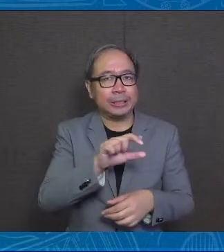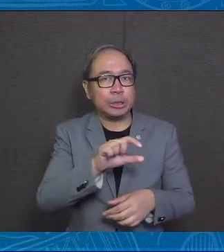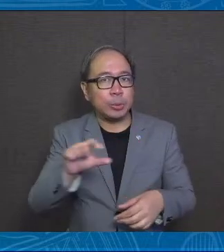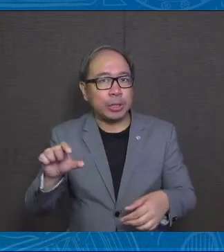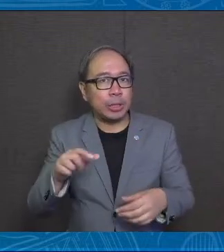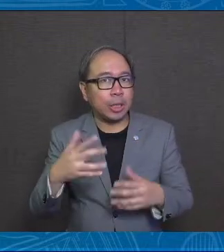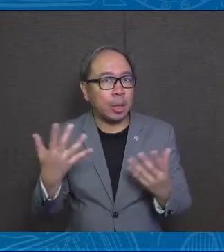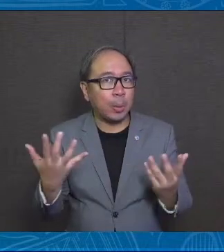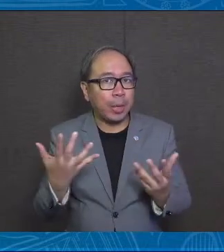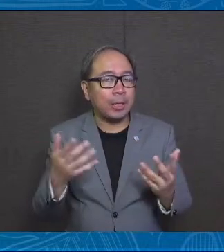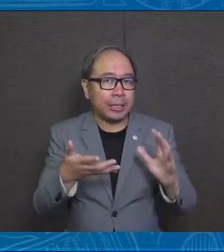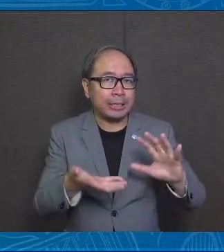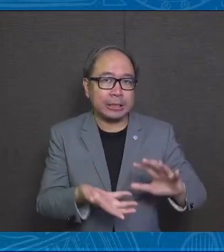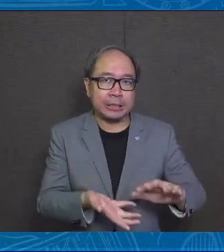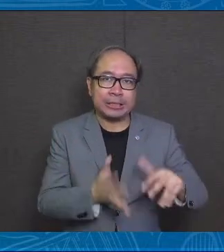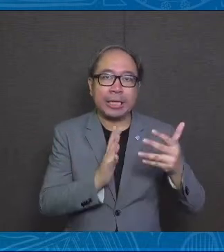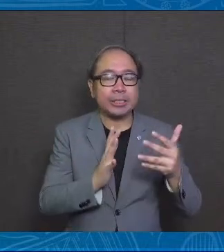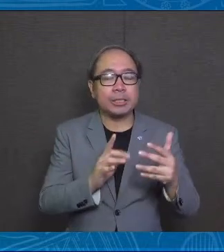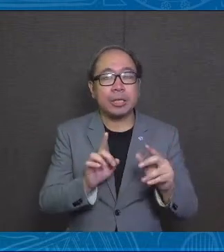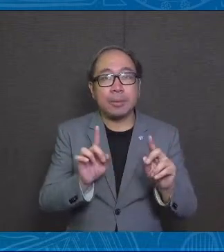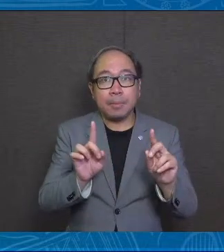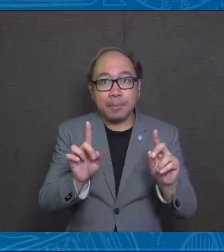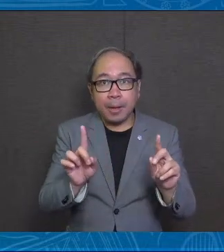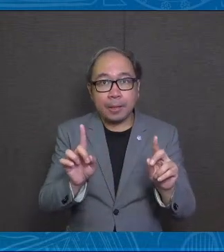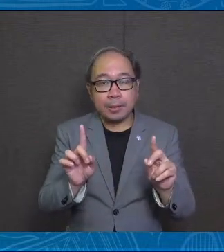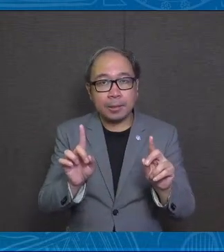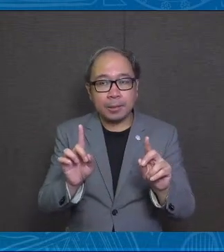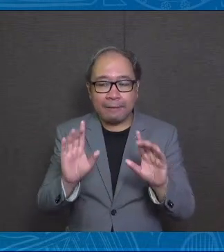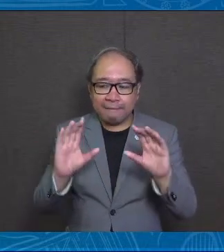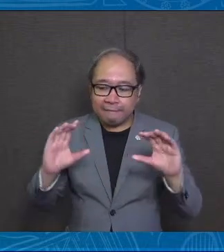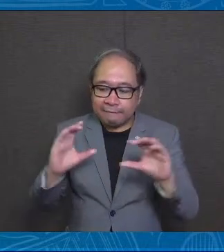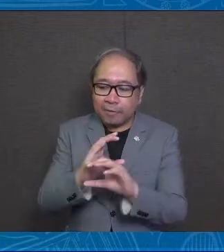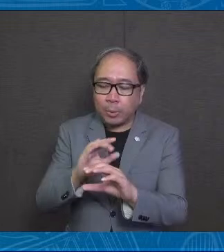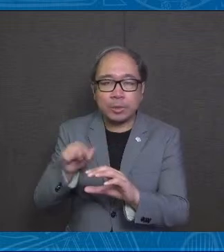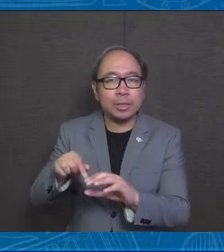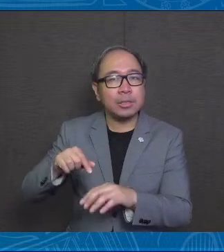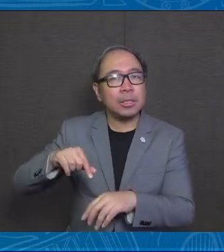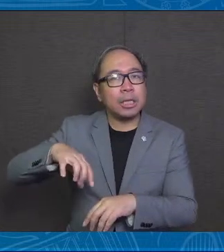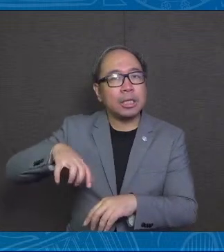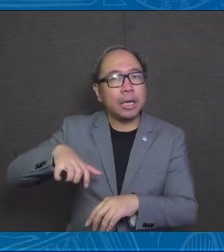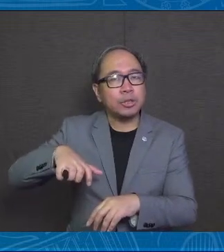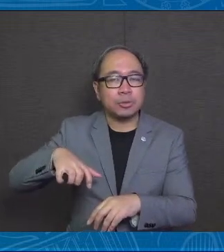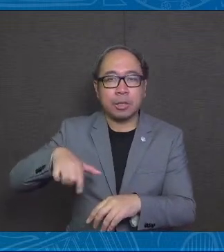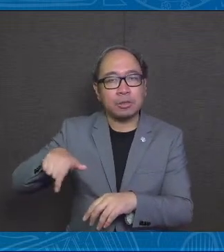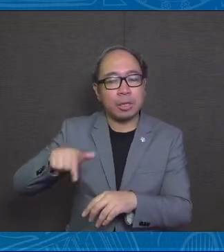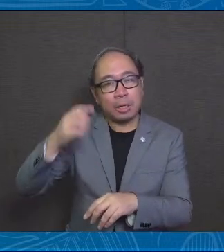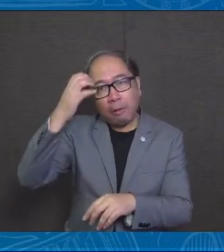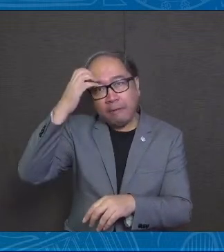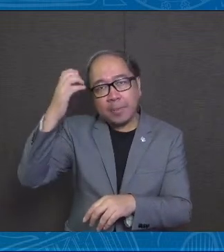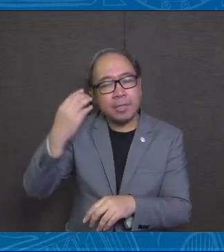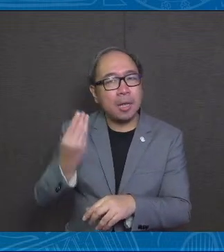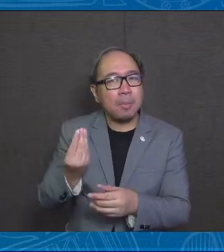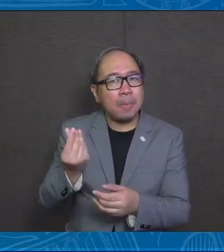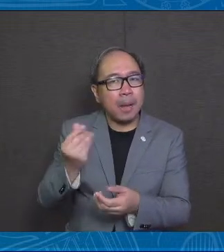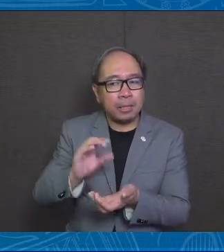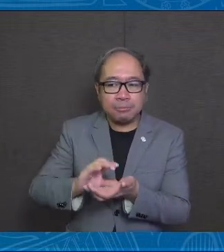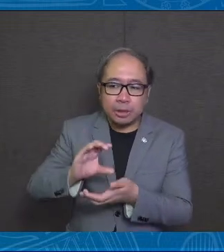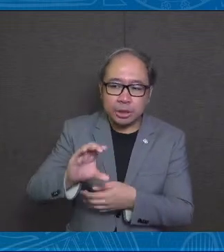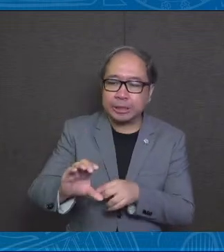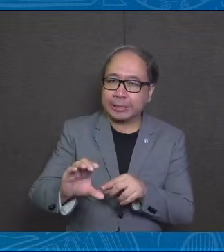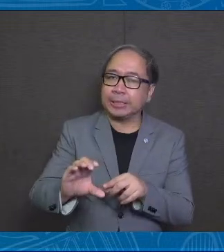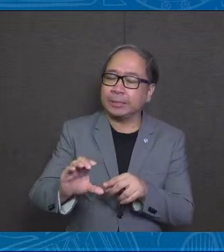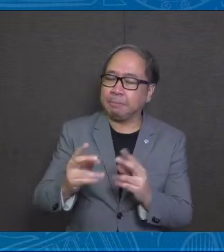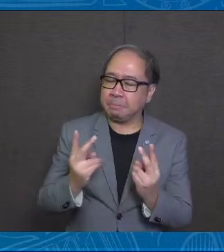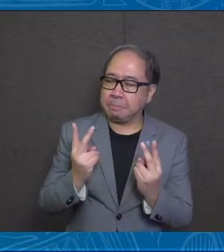financing. And I think when it comes to the core, the national allocations are critical to building resilience,